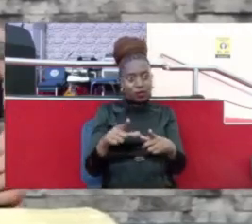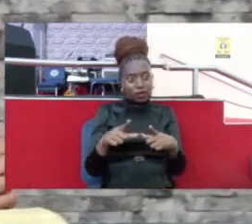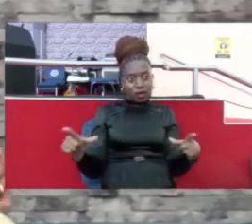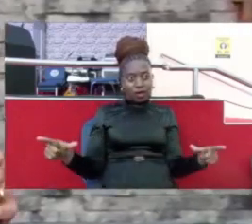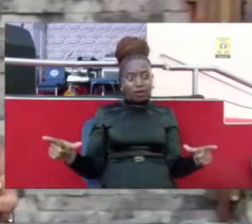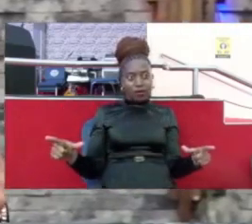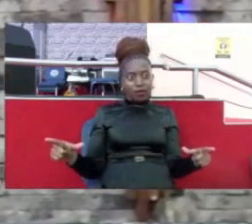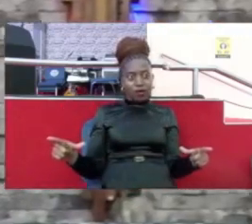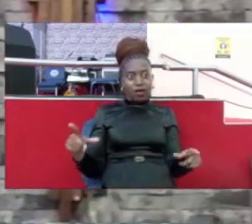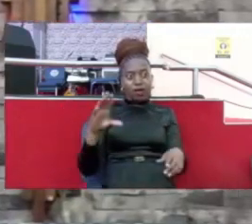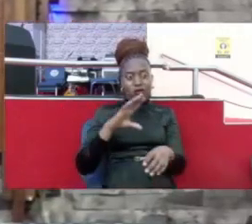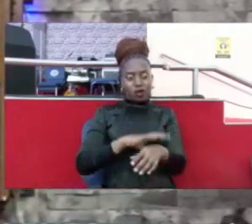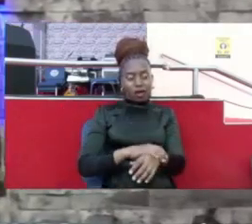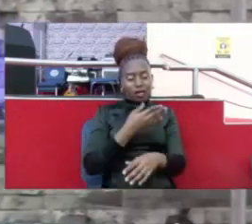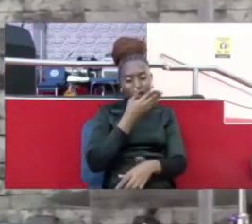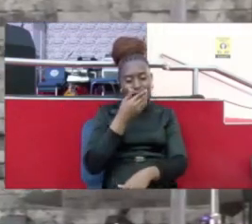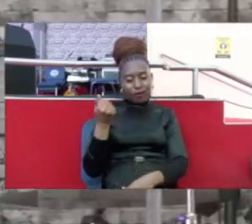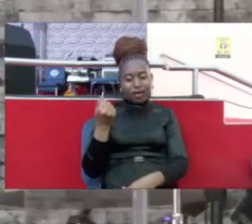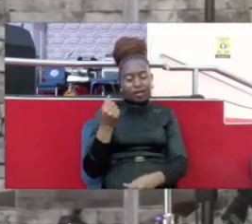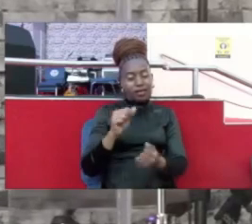to get the maximum